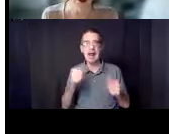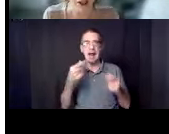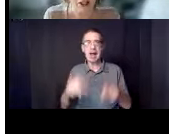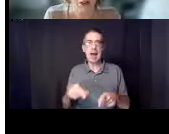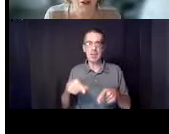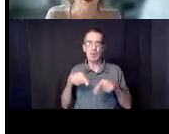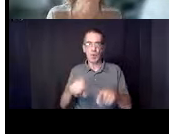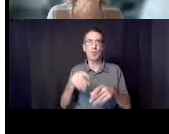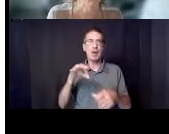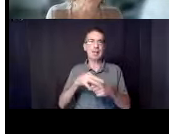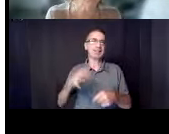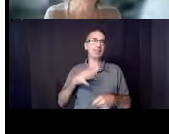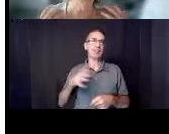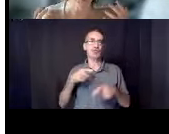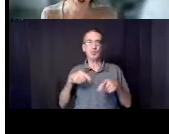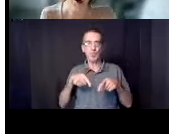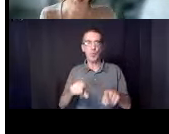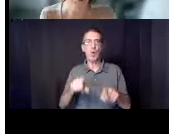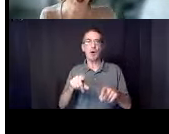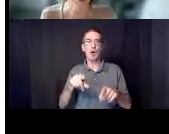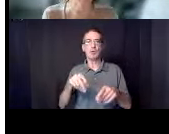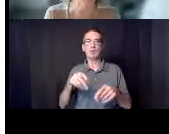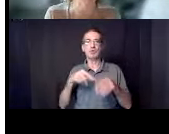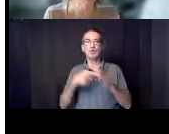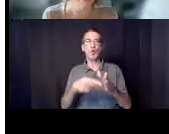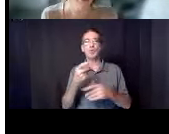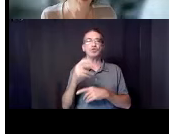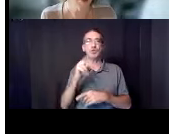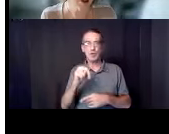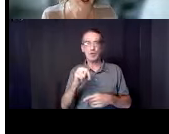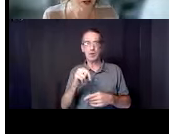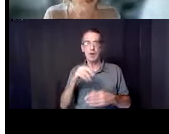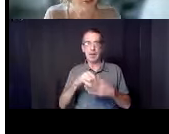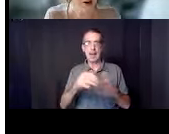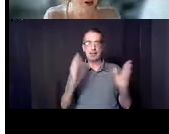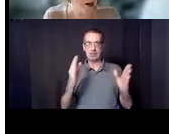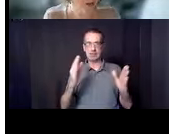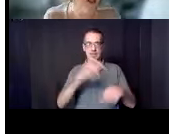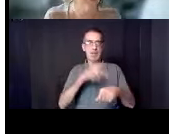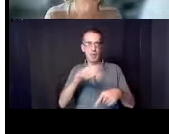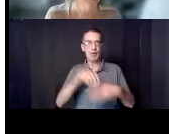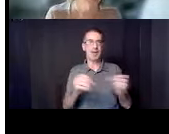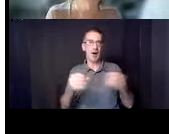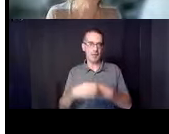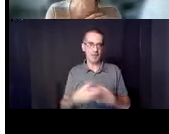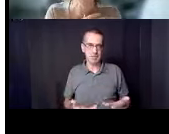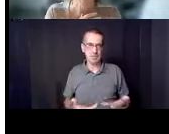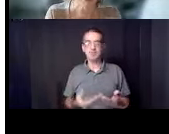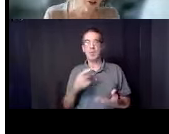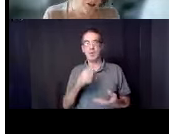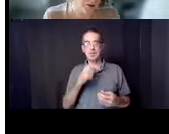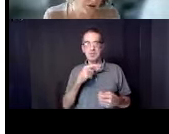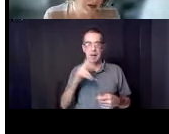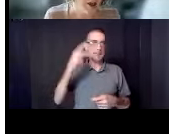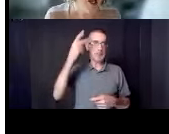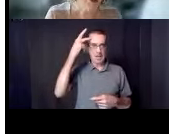if they're elected official, do the things that will show returns within the period of time that they are in office. So there's a